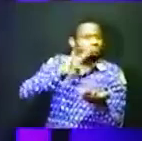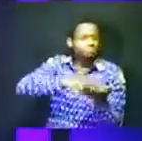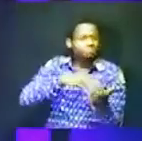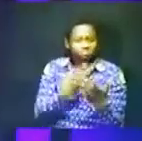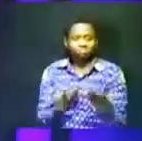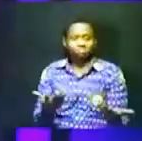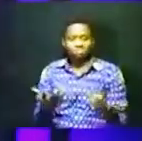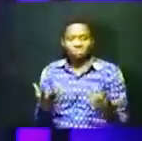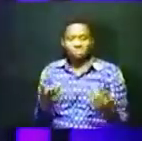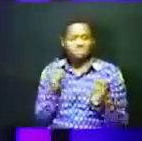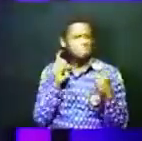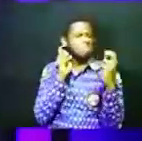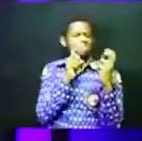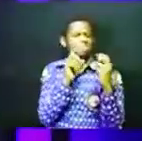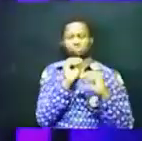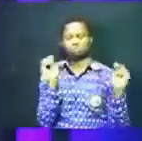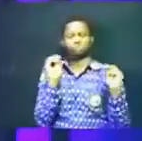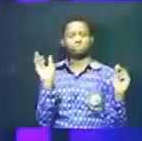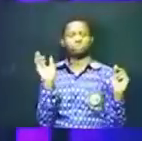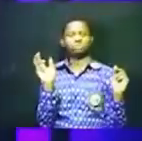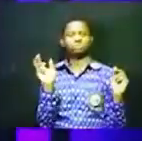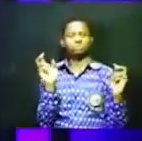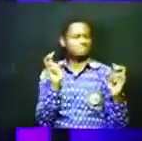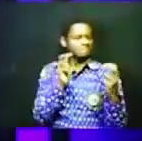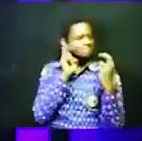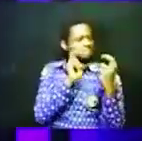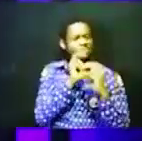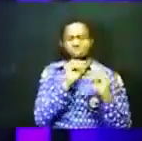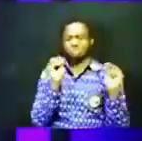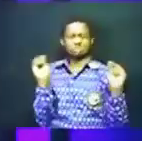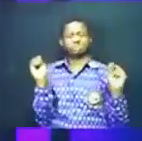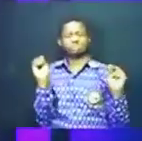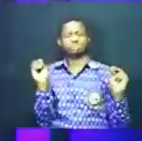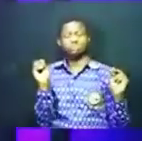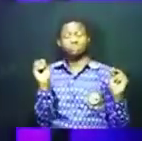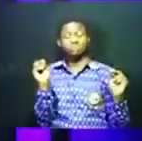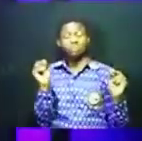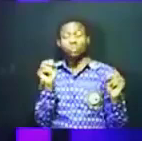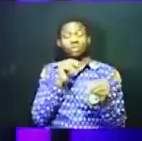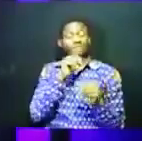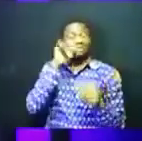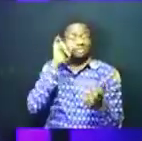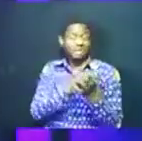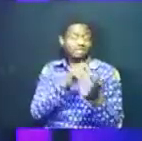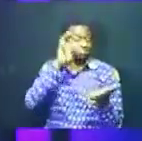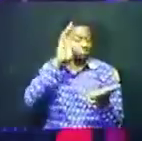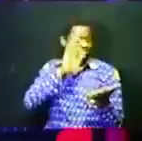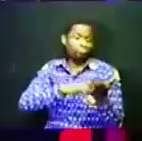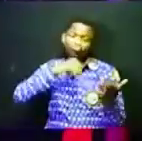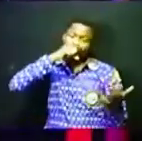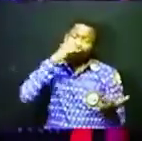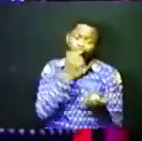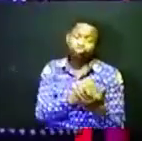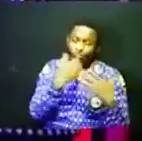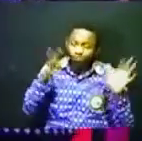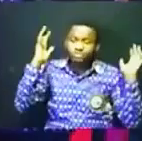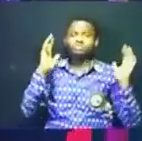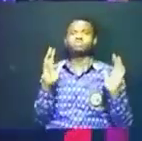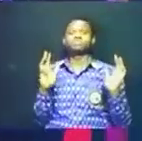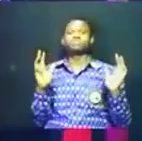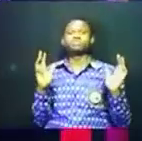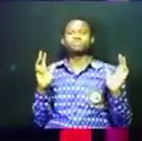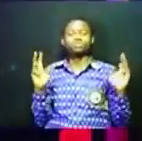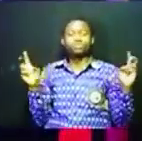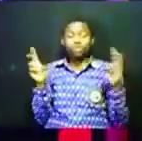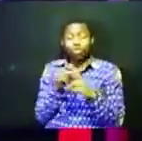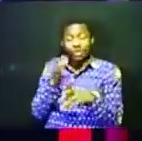no generation, unless the Holy Spirit dies, and he is a creator God. He will never die. Bribiema ye kan wu sori en wasem